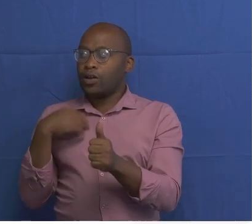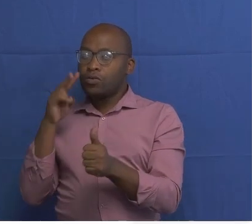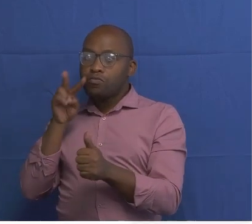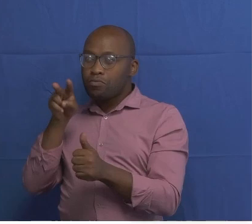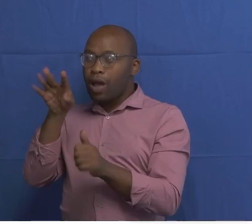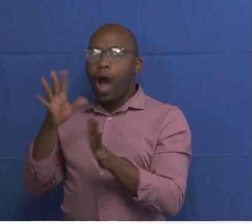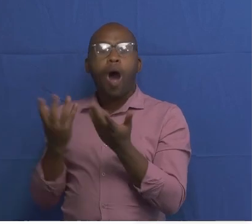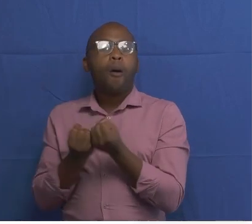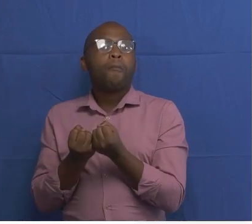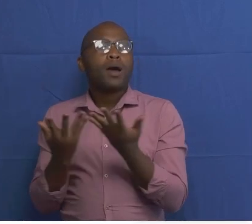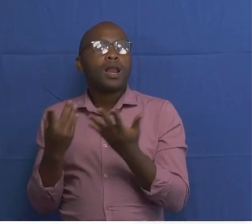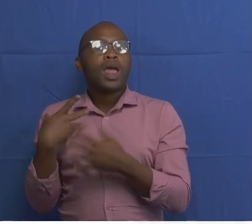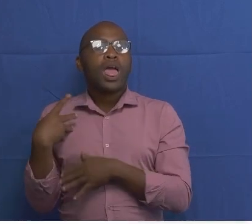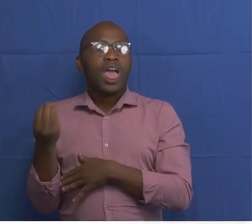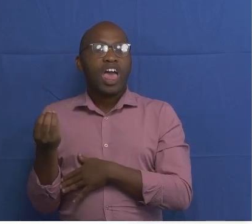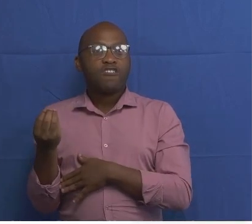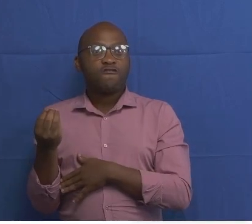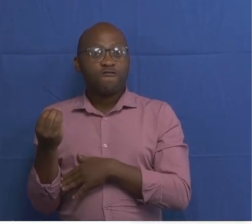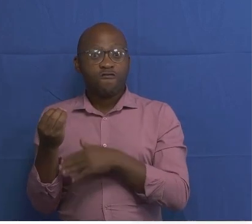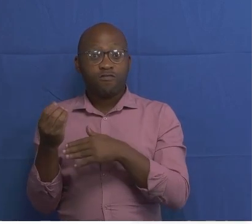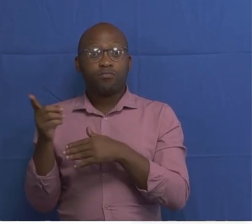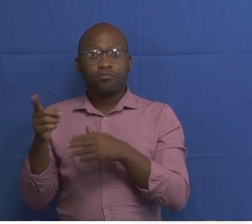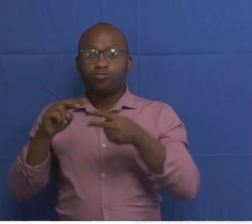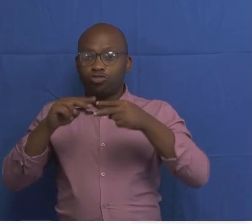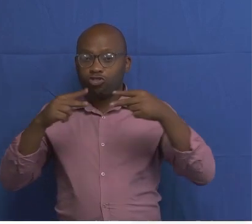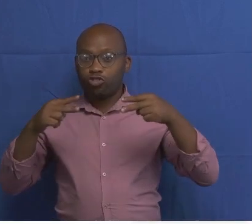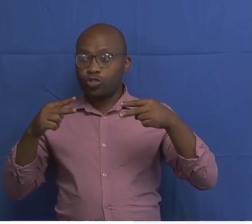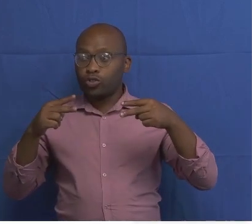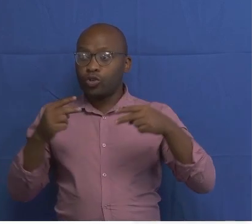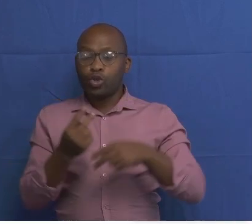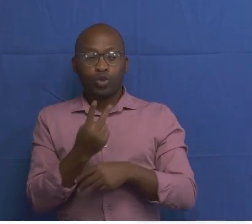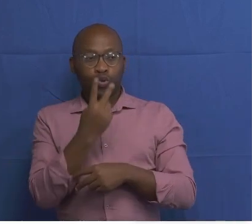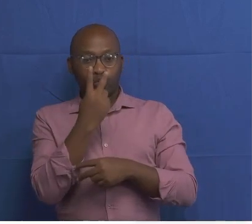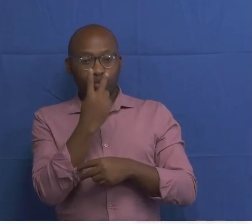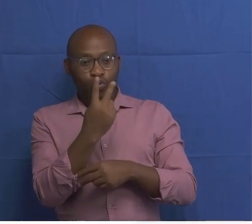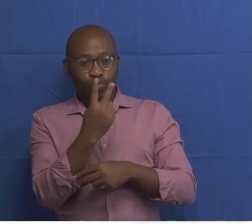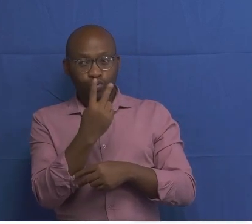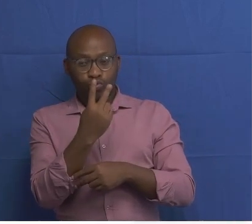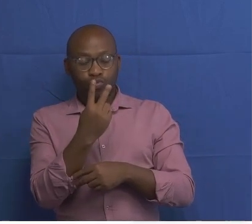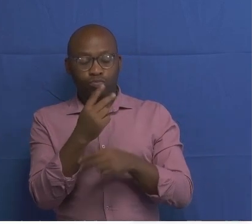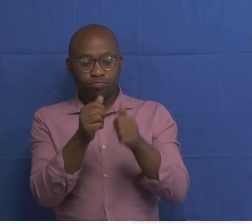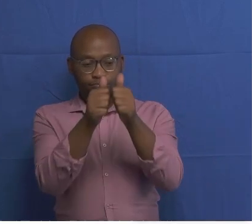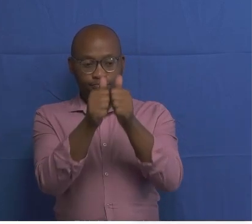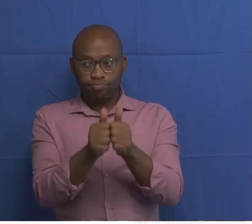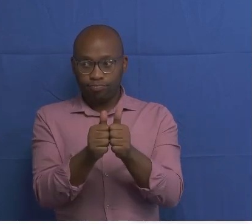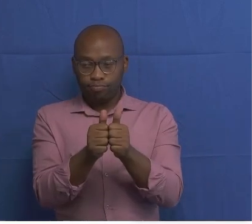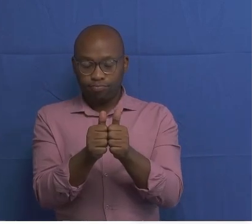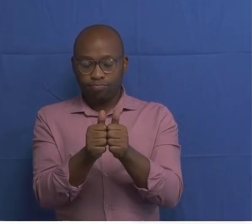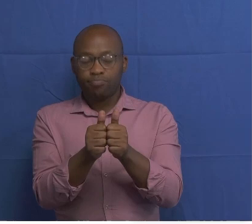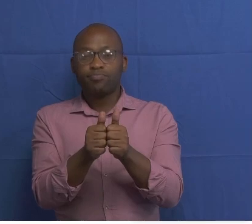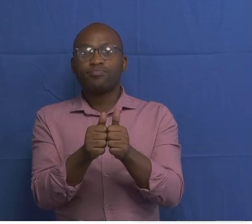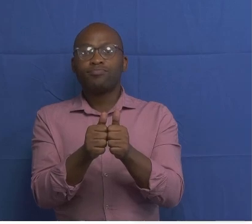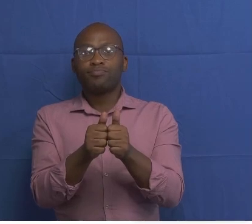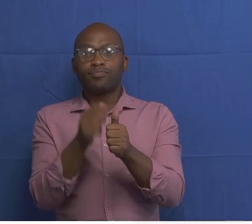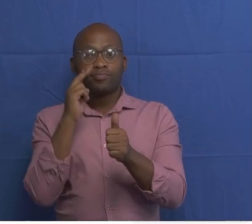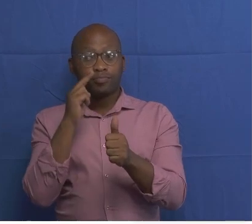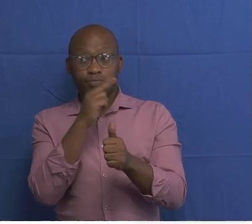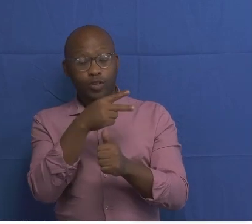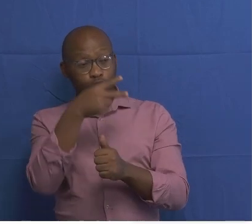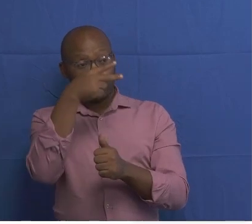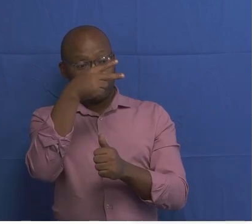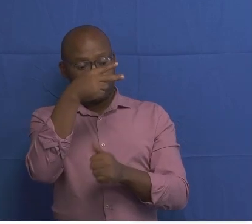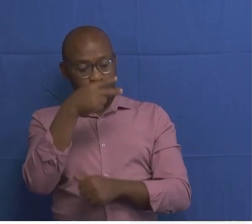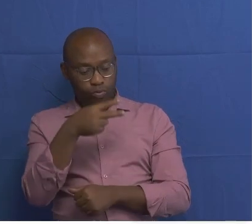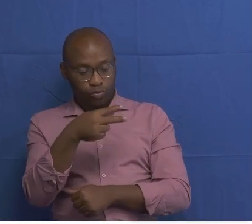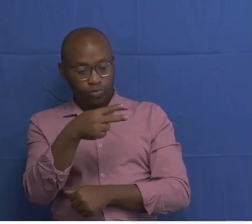We have got this gene, which has two alleles. We have got also the second gene, which also has two alleles. We